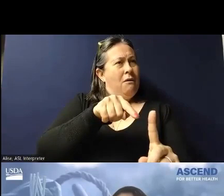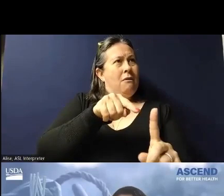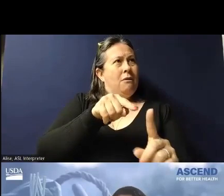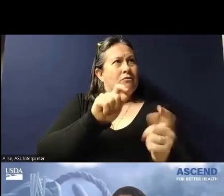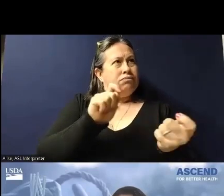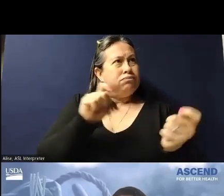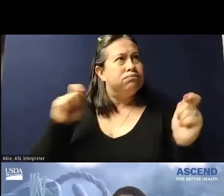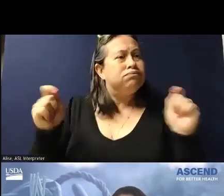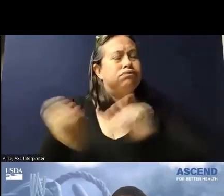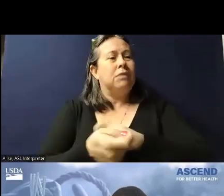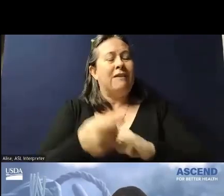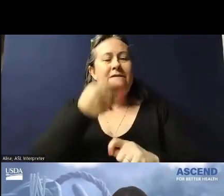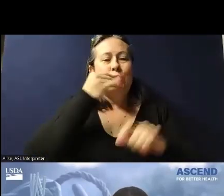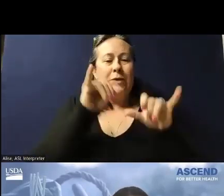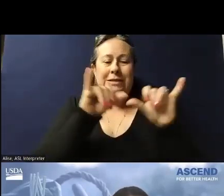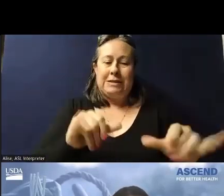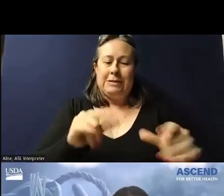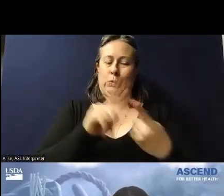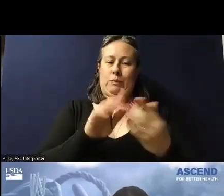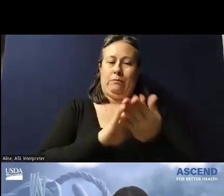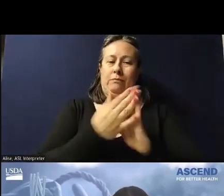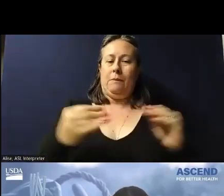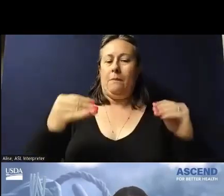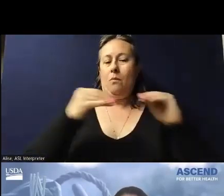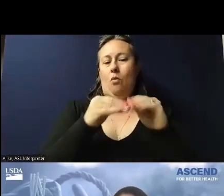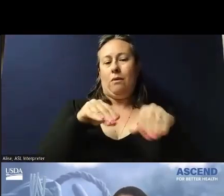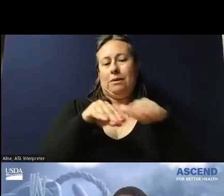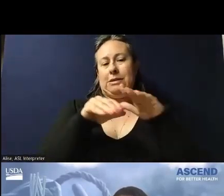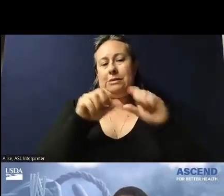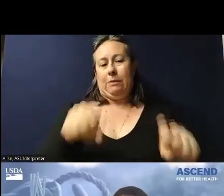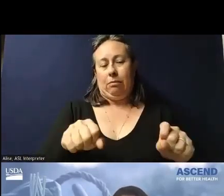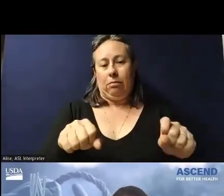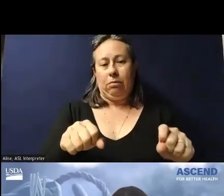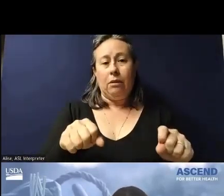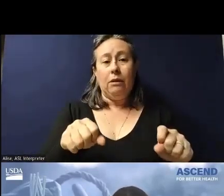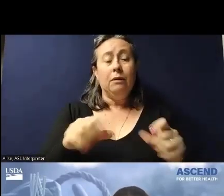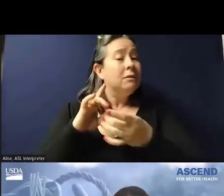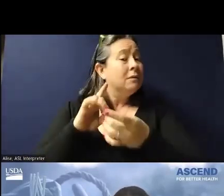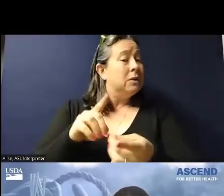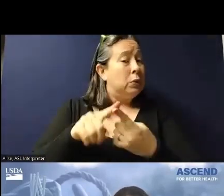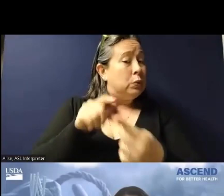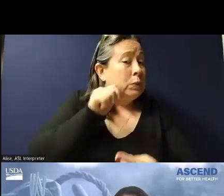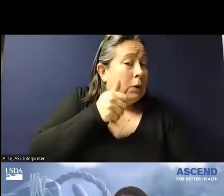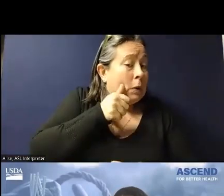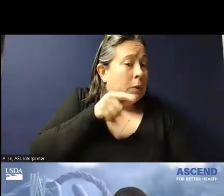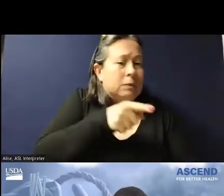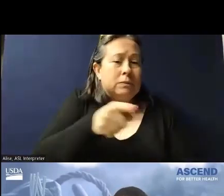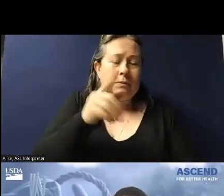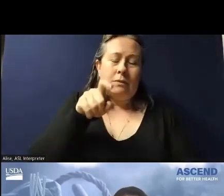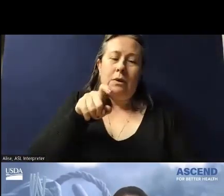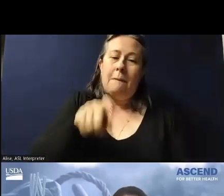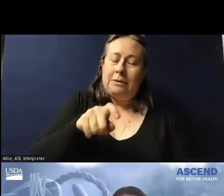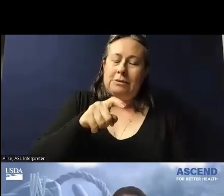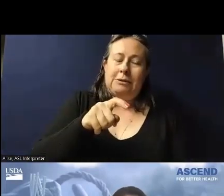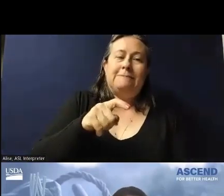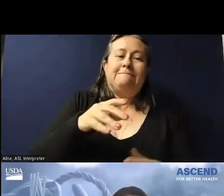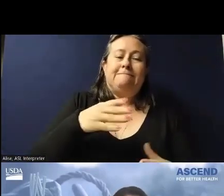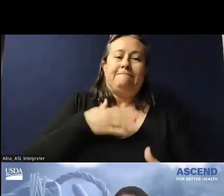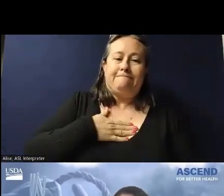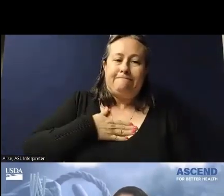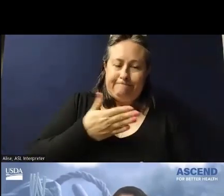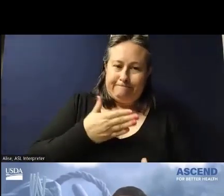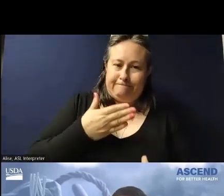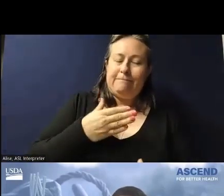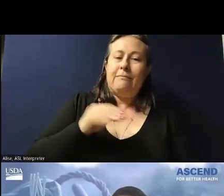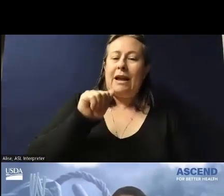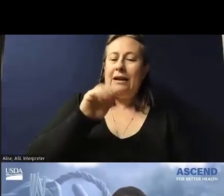system to one that is more accessible and nourishing. In speaking of tomorrow, we must acknowledge the past. I wanted to honor all